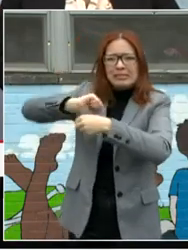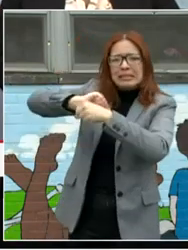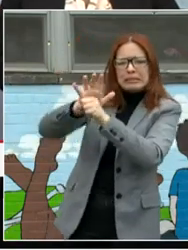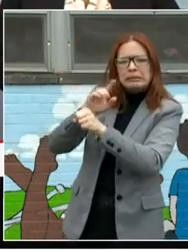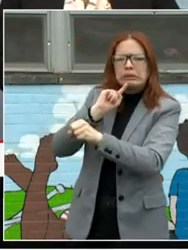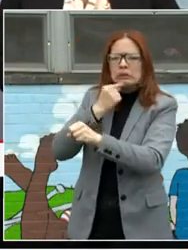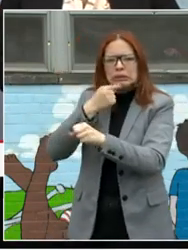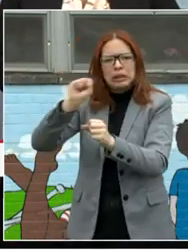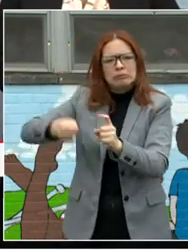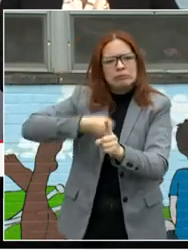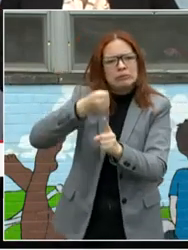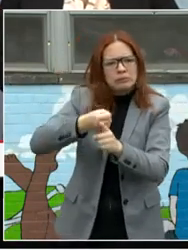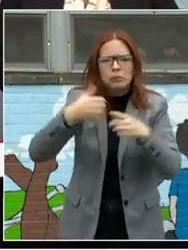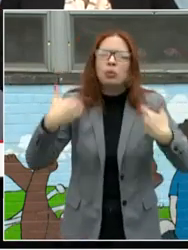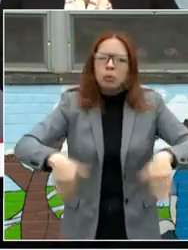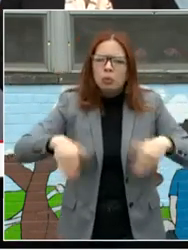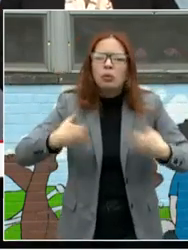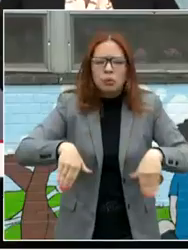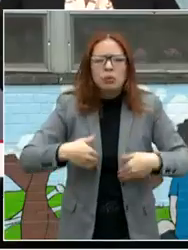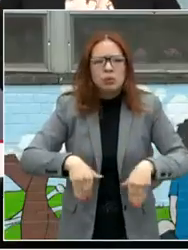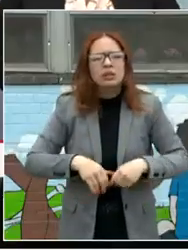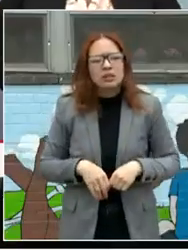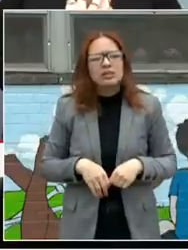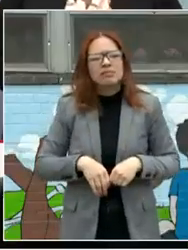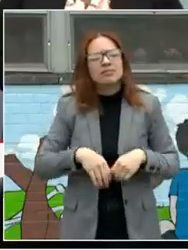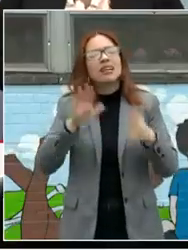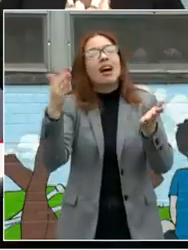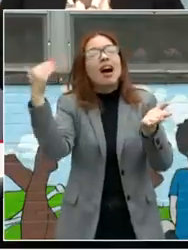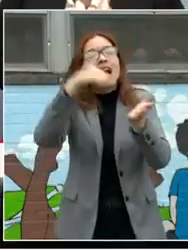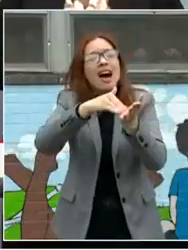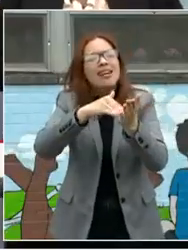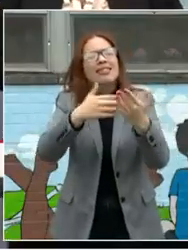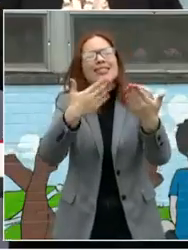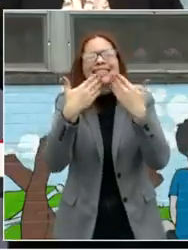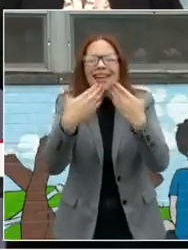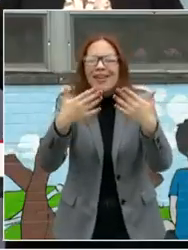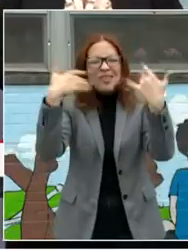And I think we should give them another big round of applause